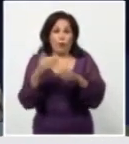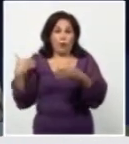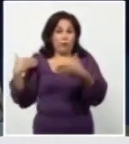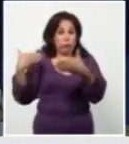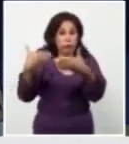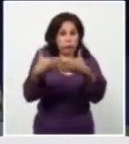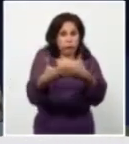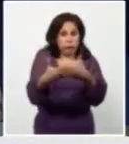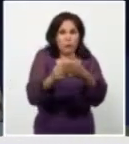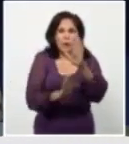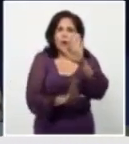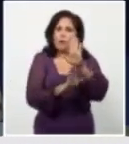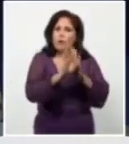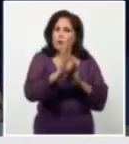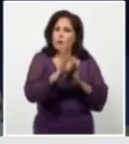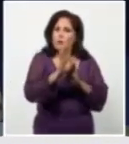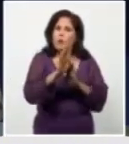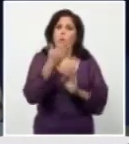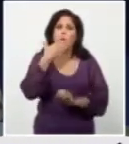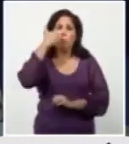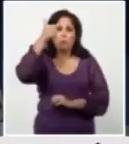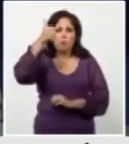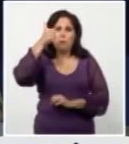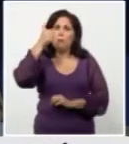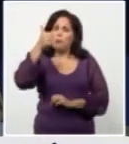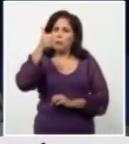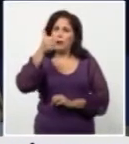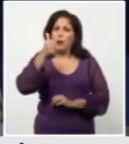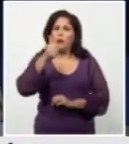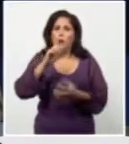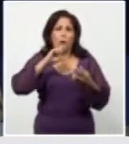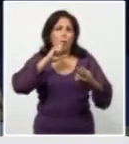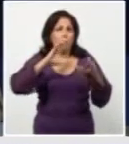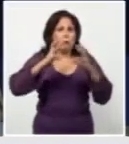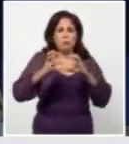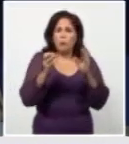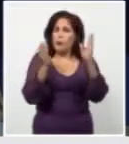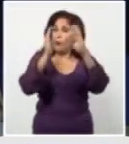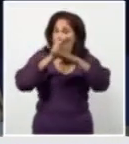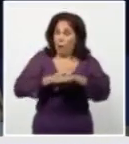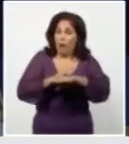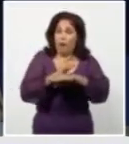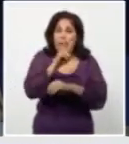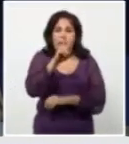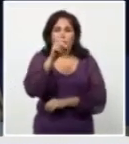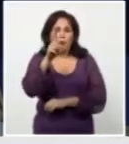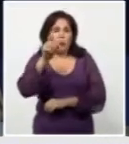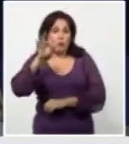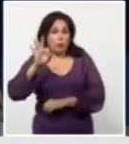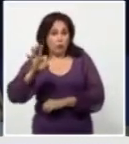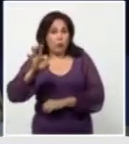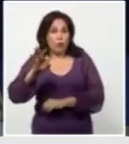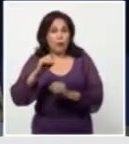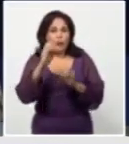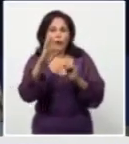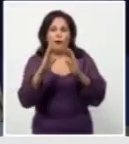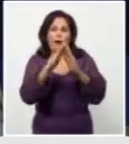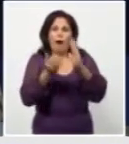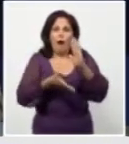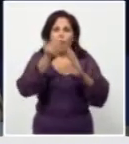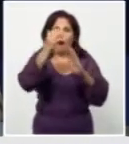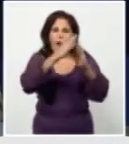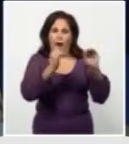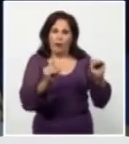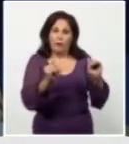smooth, uncomplicated evolution, Sin complicaciones. and 218 children have been discharged.